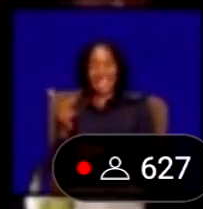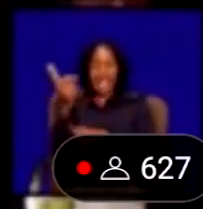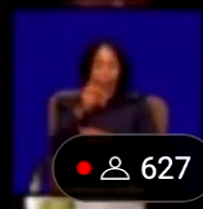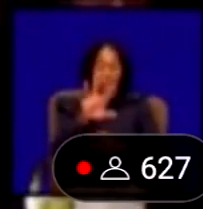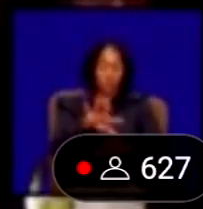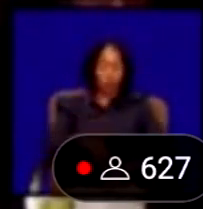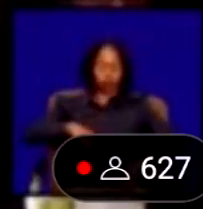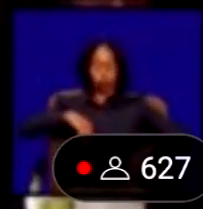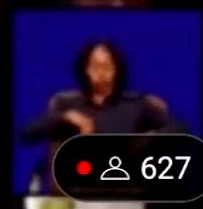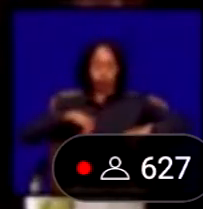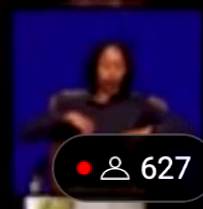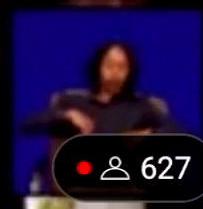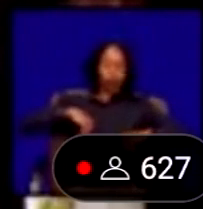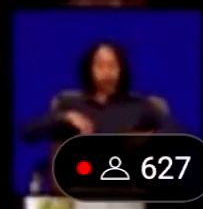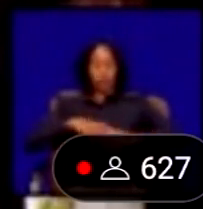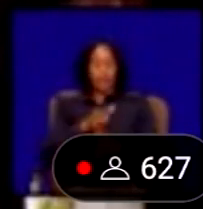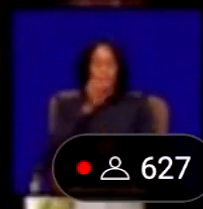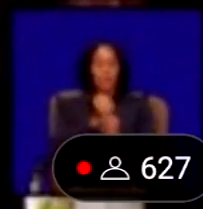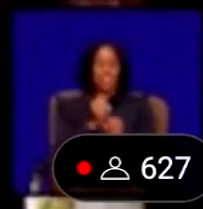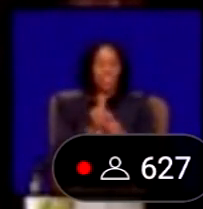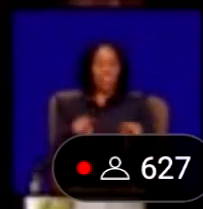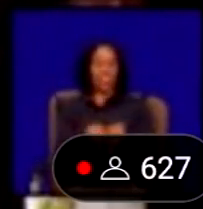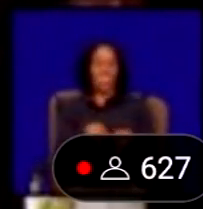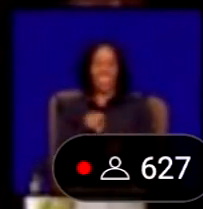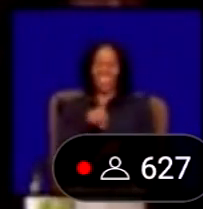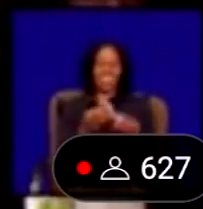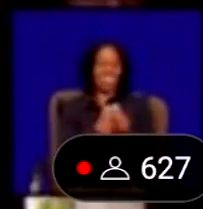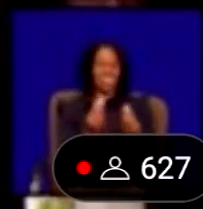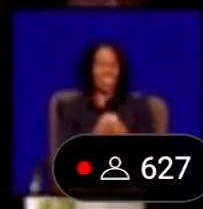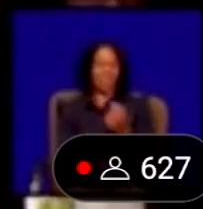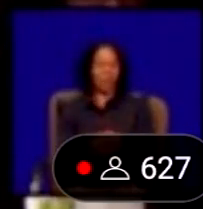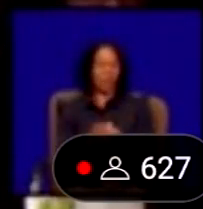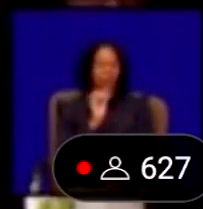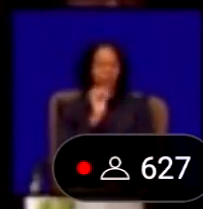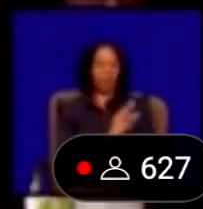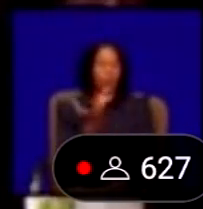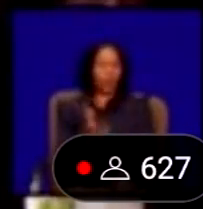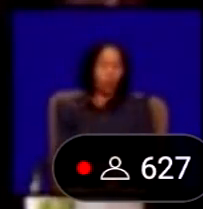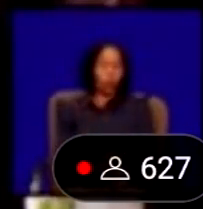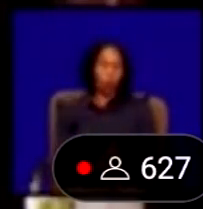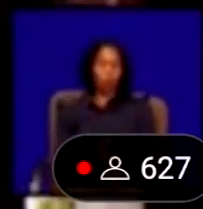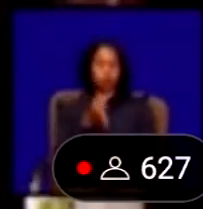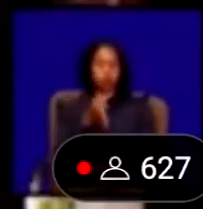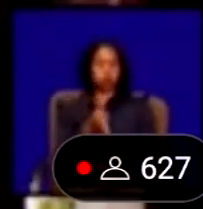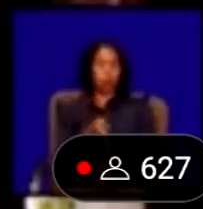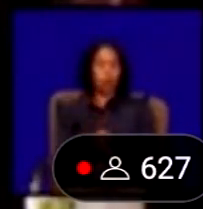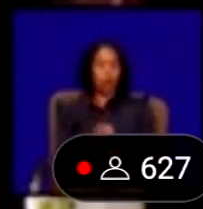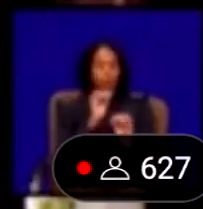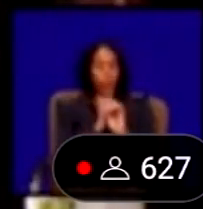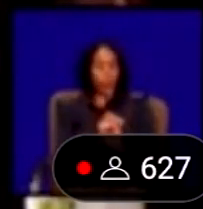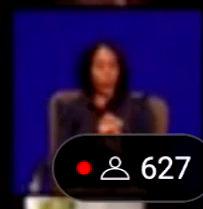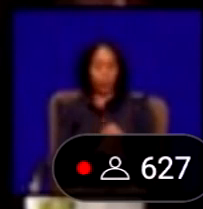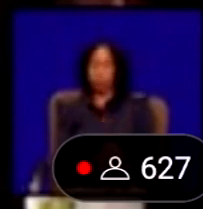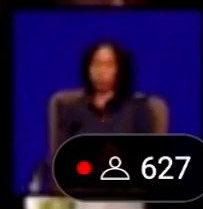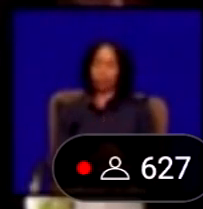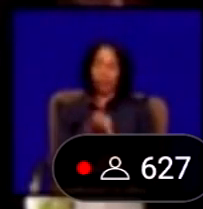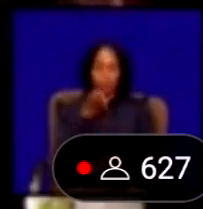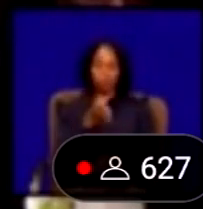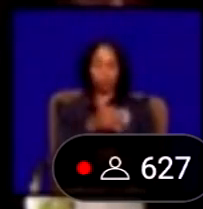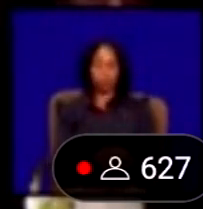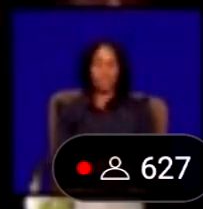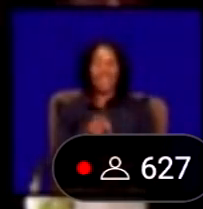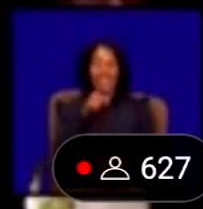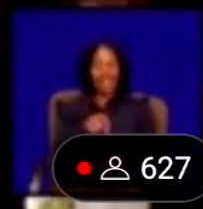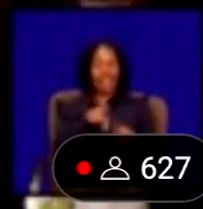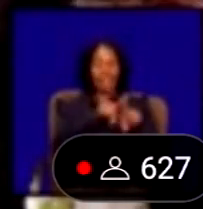grandstand, making as if these things do not exist within their benches. They do. These are failures of the